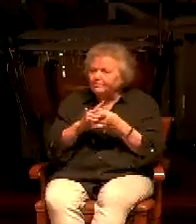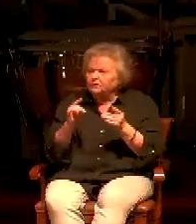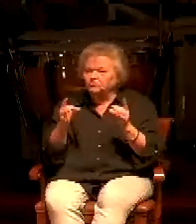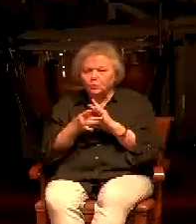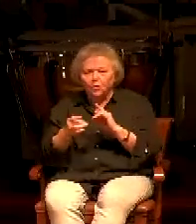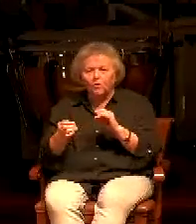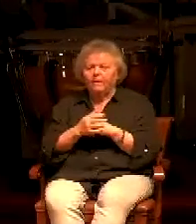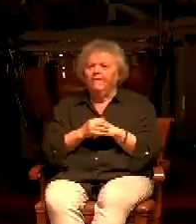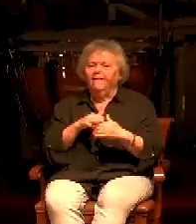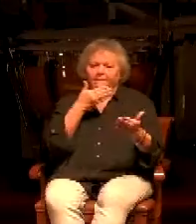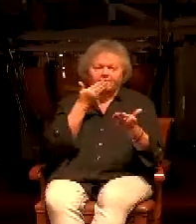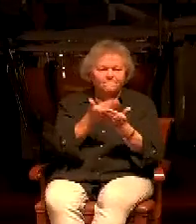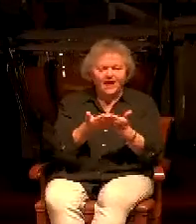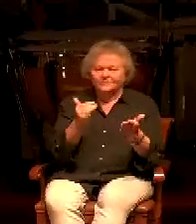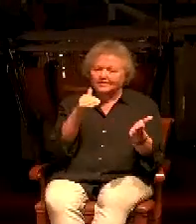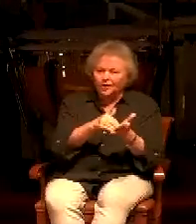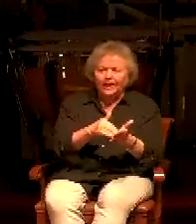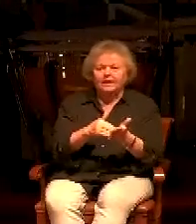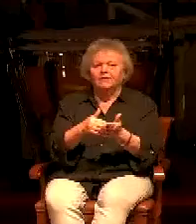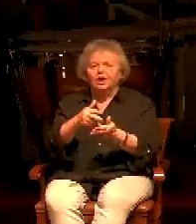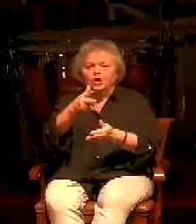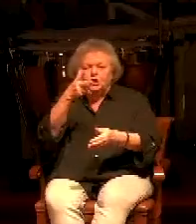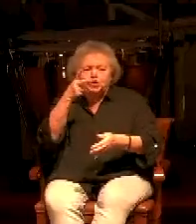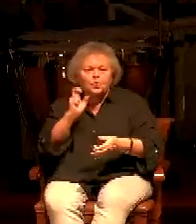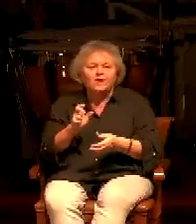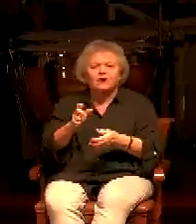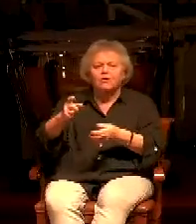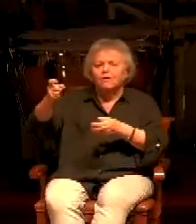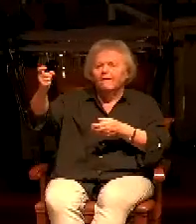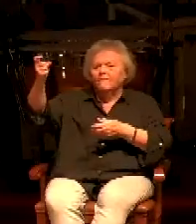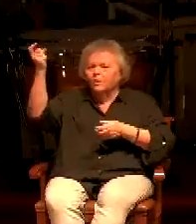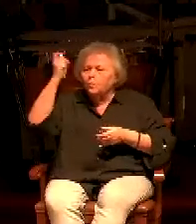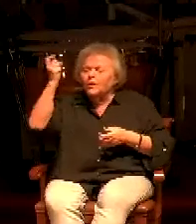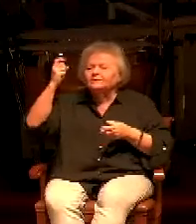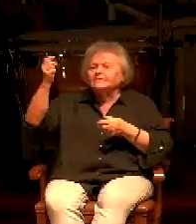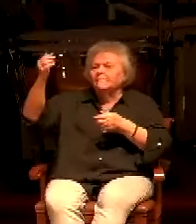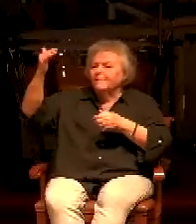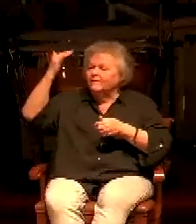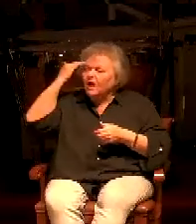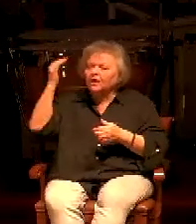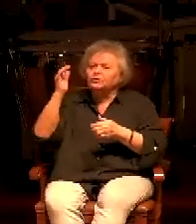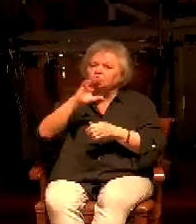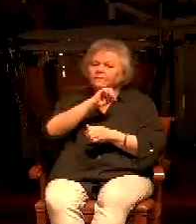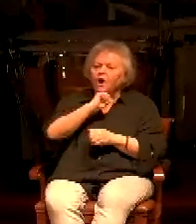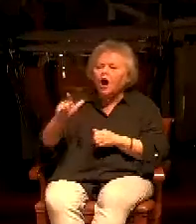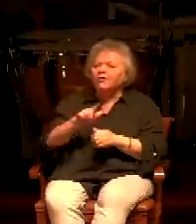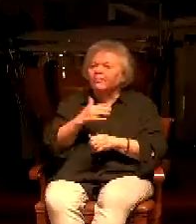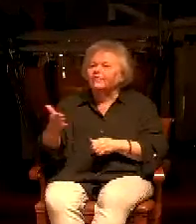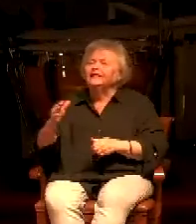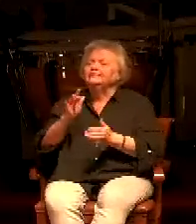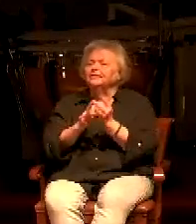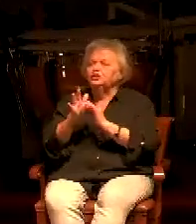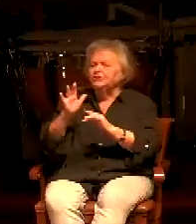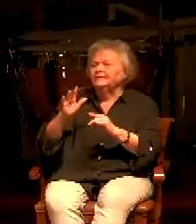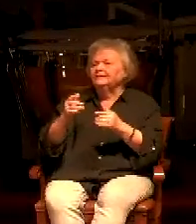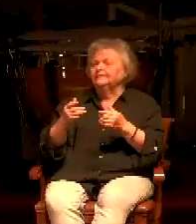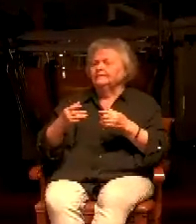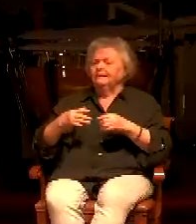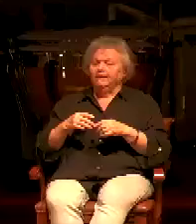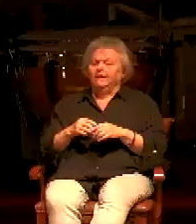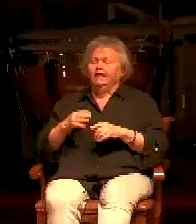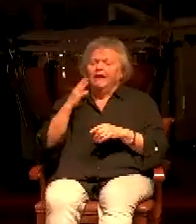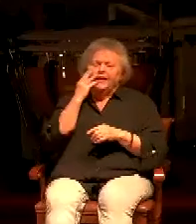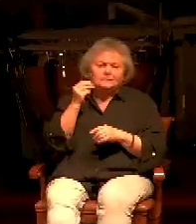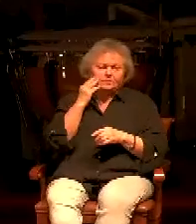facts again, as you hear the intellectual knowledge of what Jesus went through for you and me, that